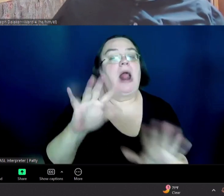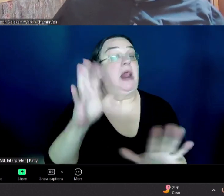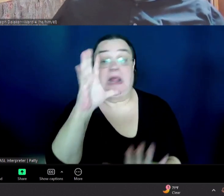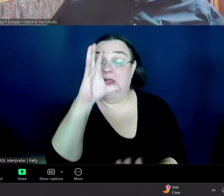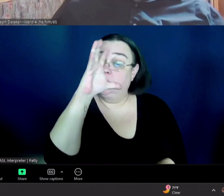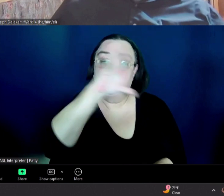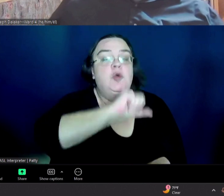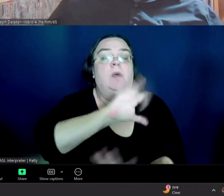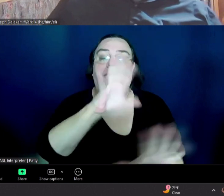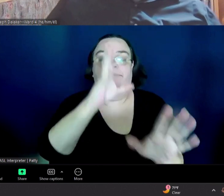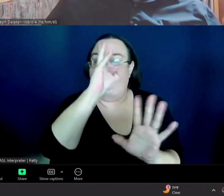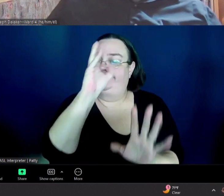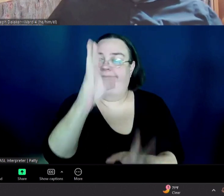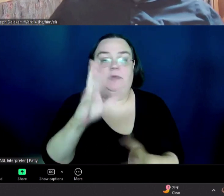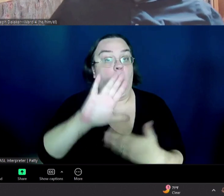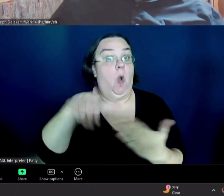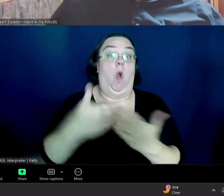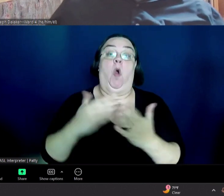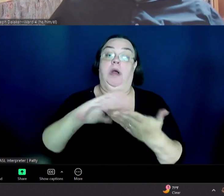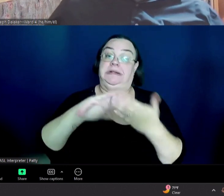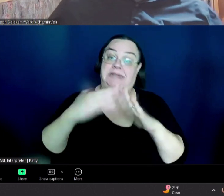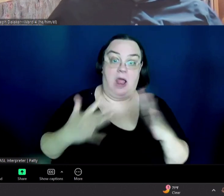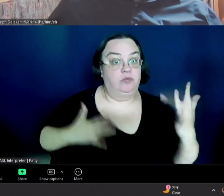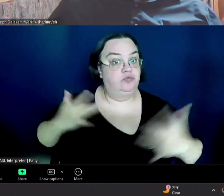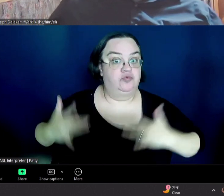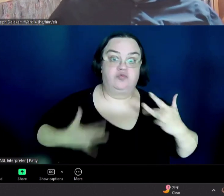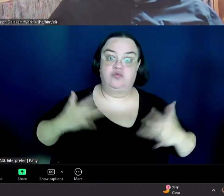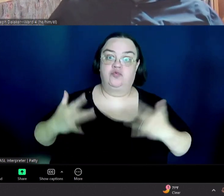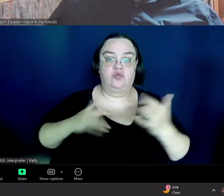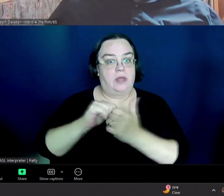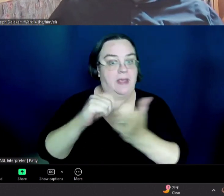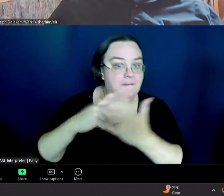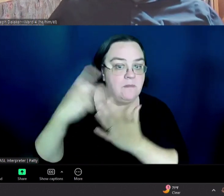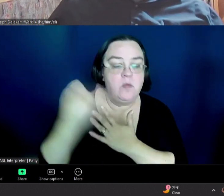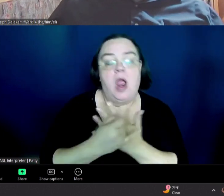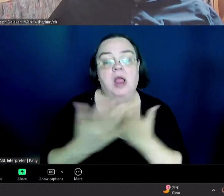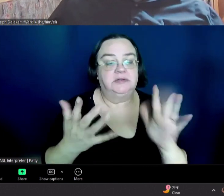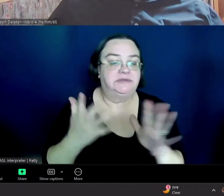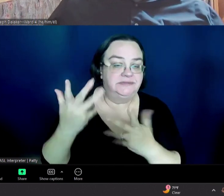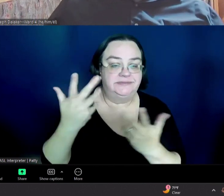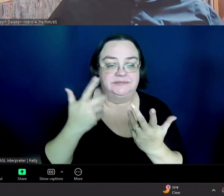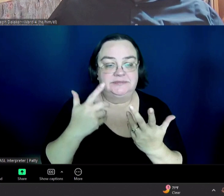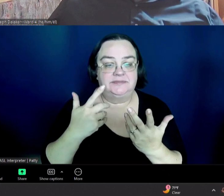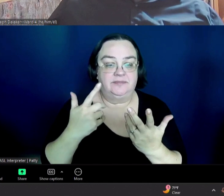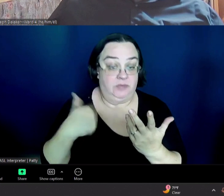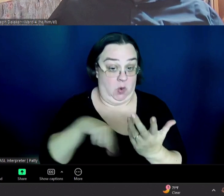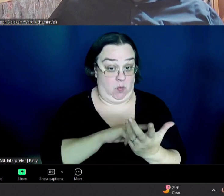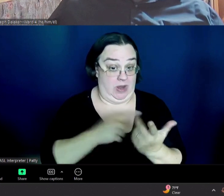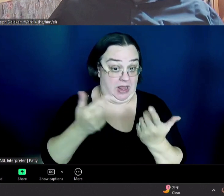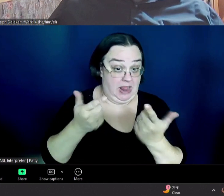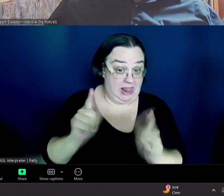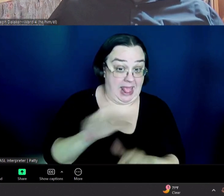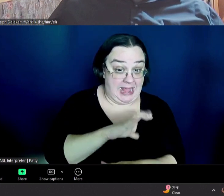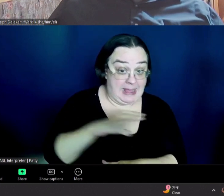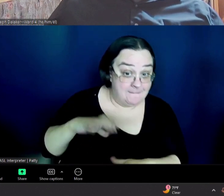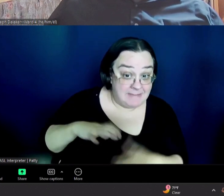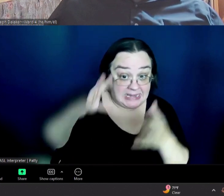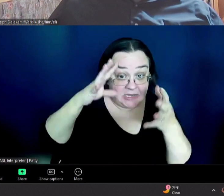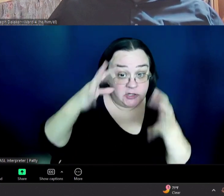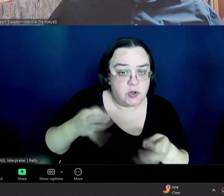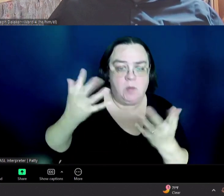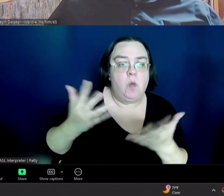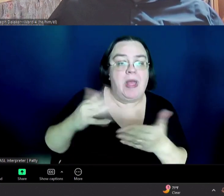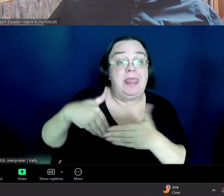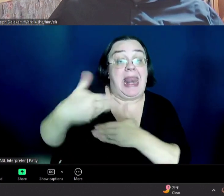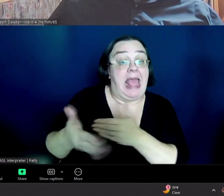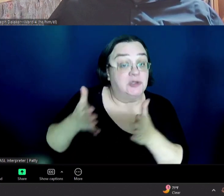town is excited about this project. Are we leaving that up to the committee to determine where the next street would be? Well,